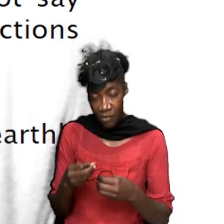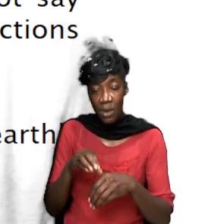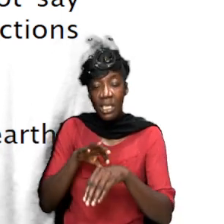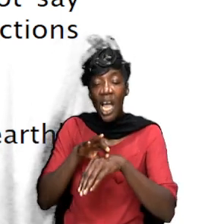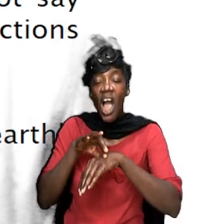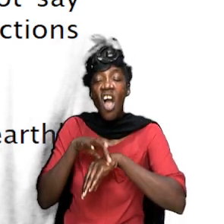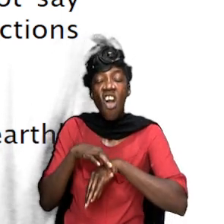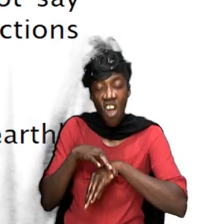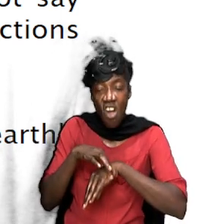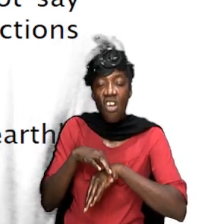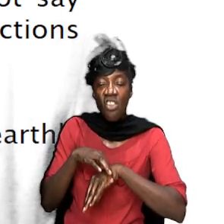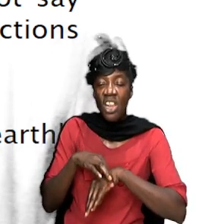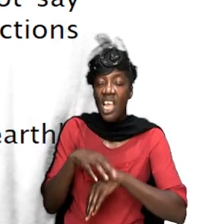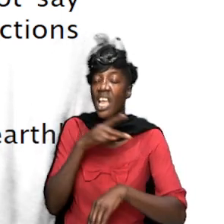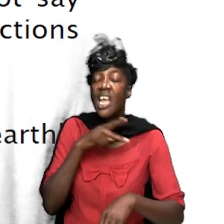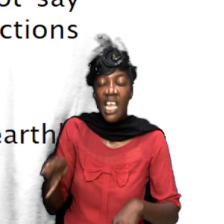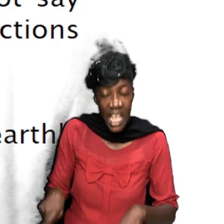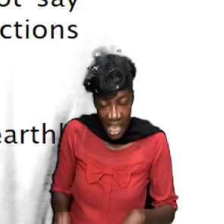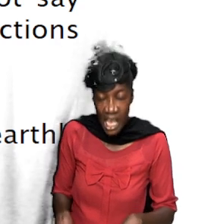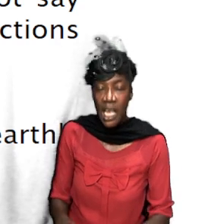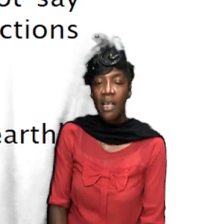want an earthly king.